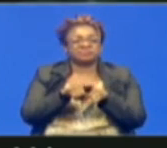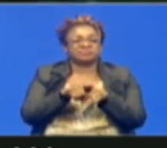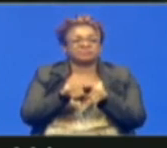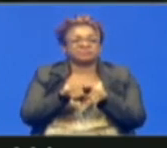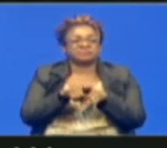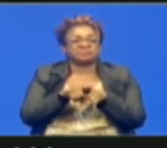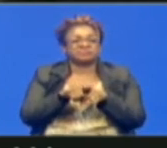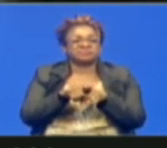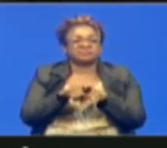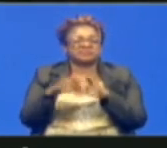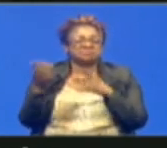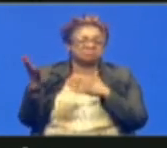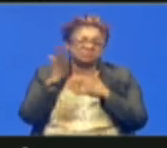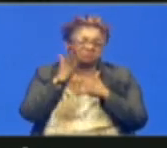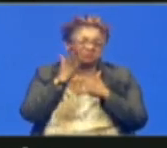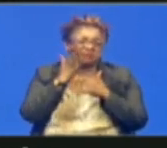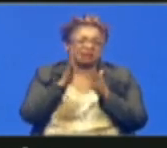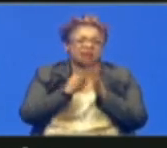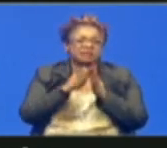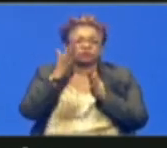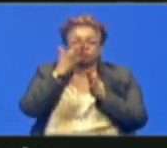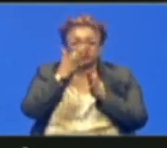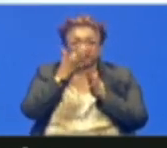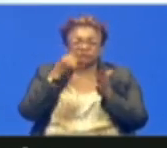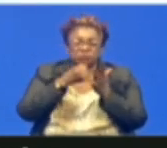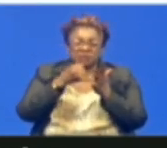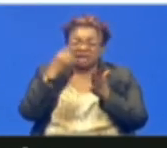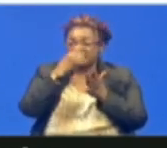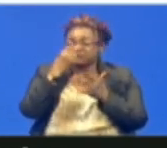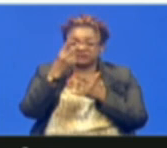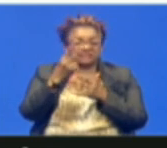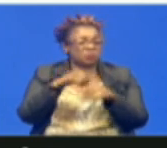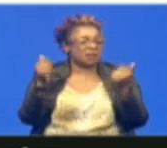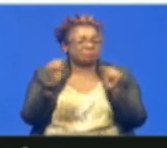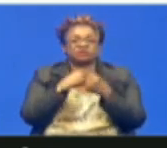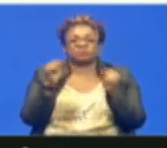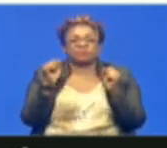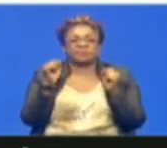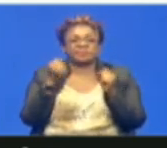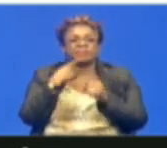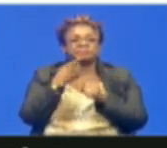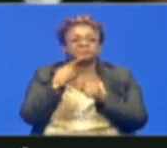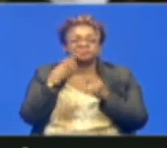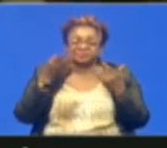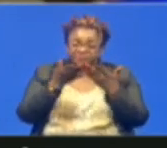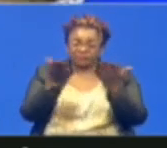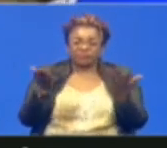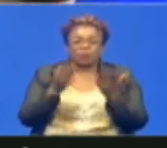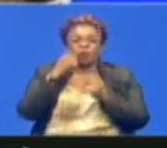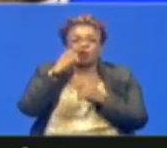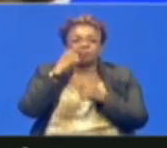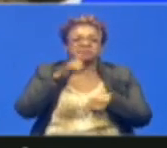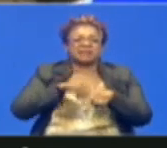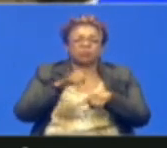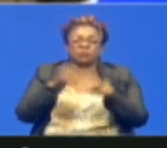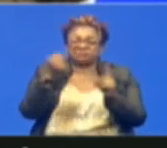akanichapa mdomo na pua, hata jicho lioni. Rose claims she was at home when she was brutalized by her